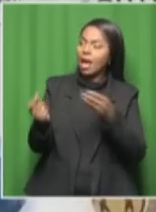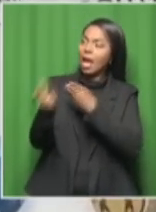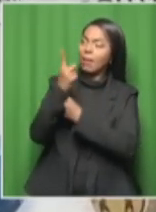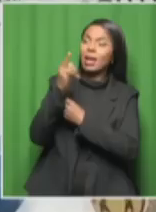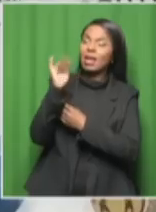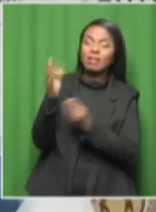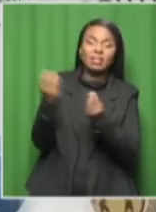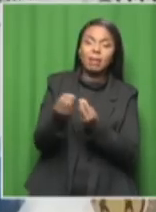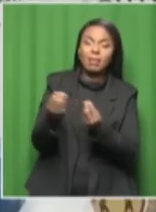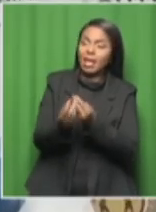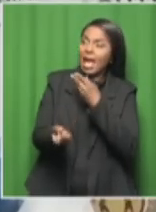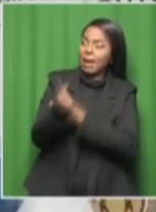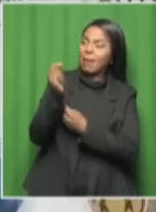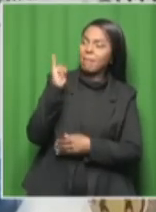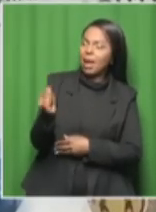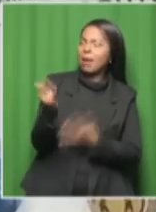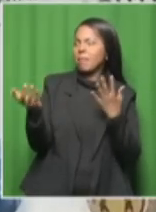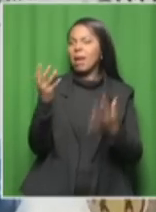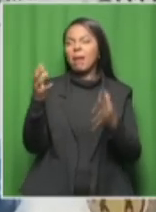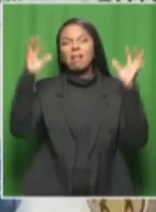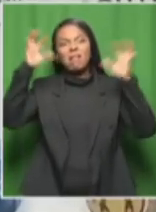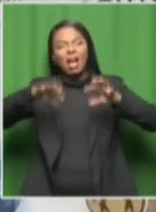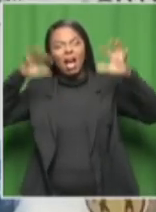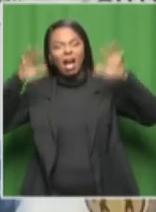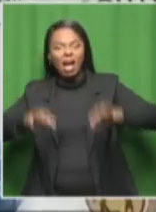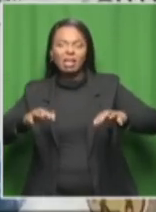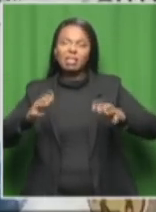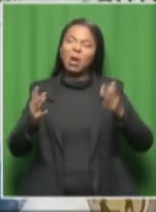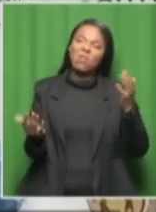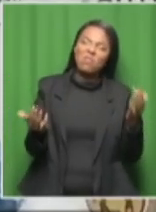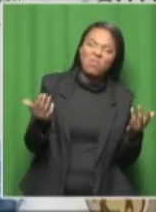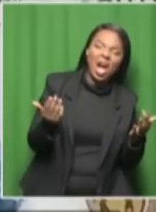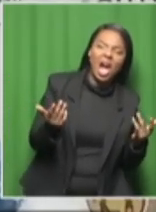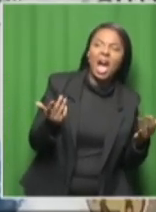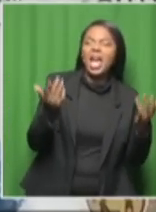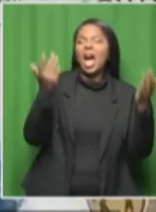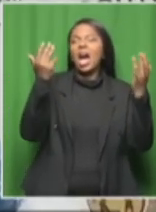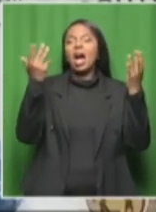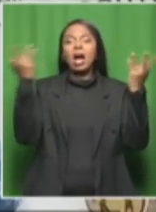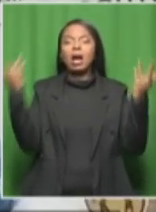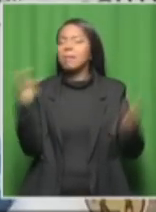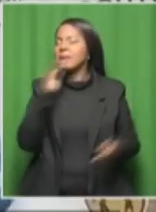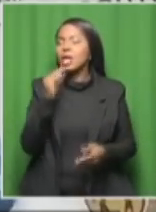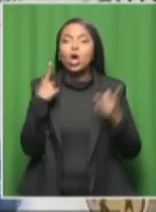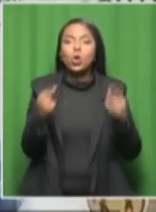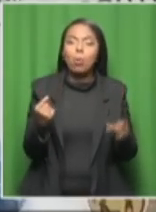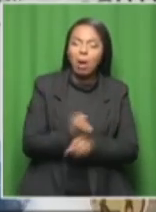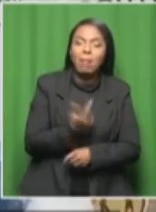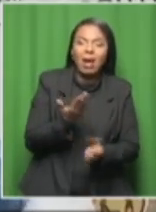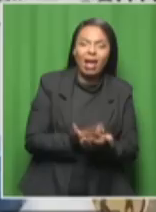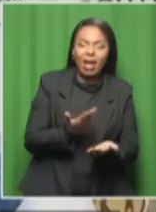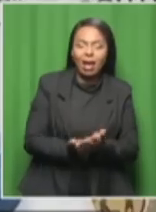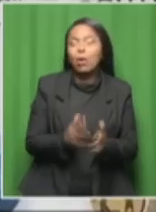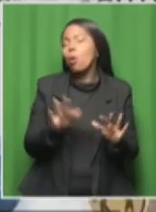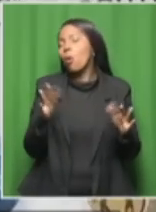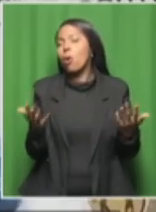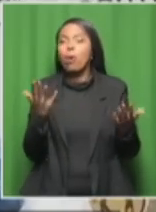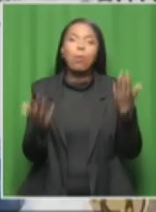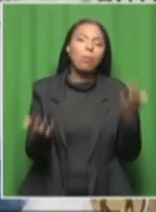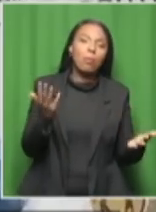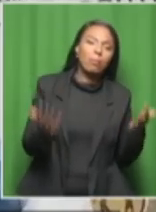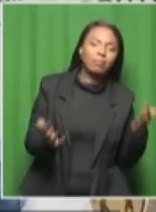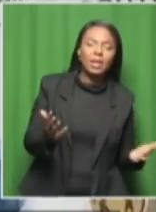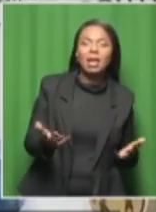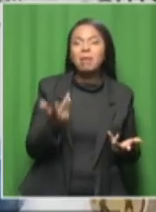disaster, like floods, fires, earthquakes, volcanoes, you can do the same. Or commonly, if you are